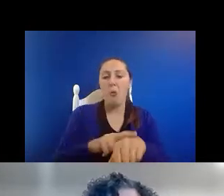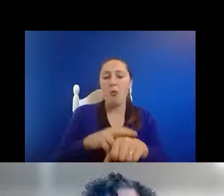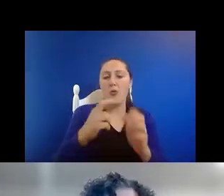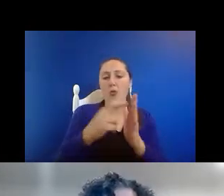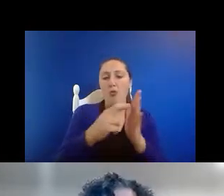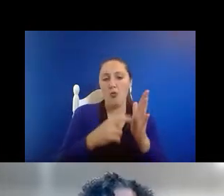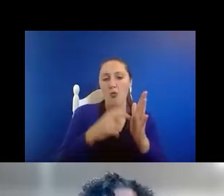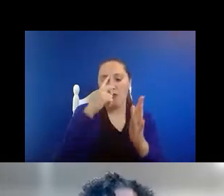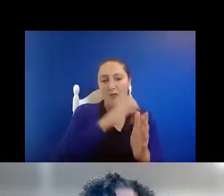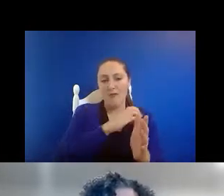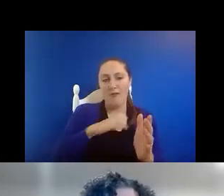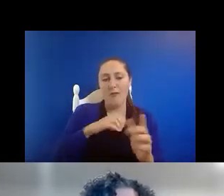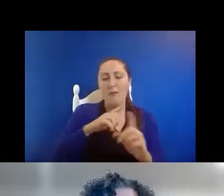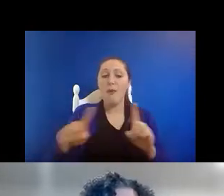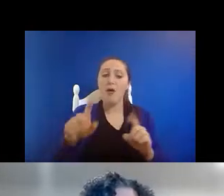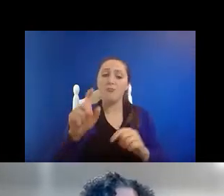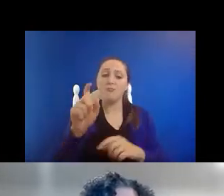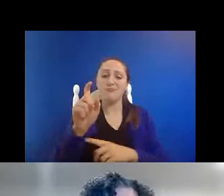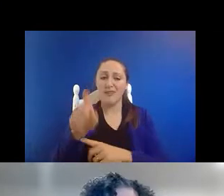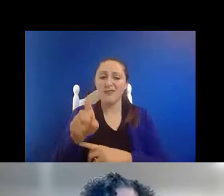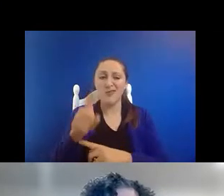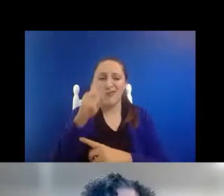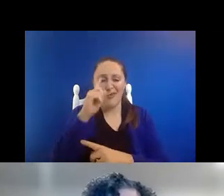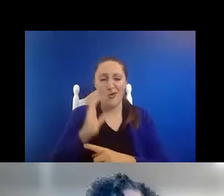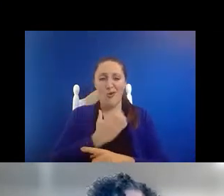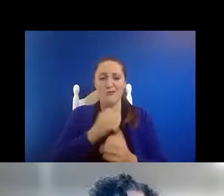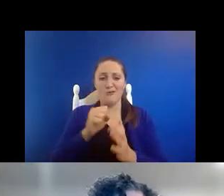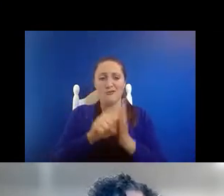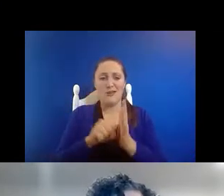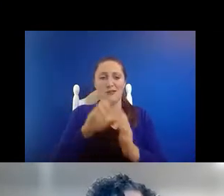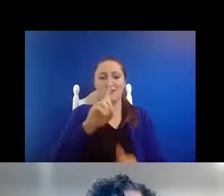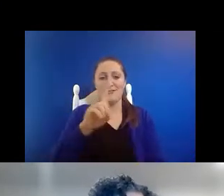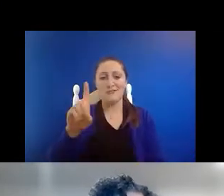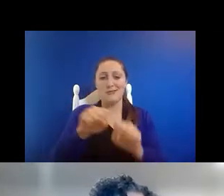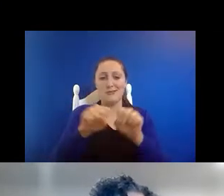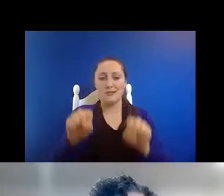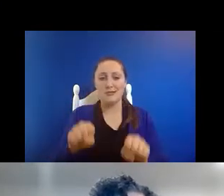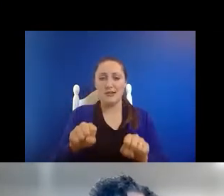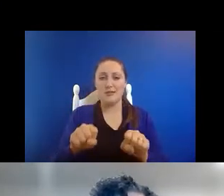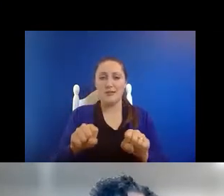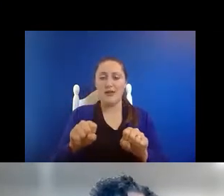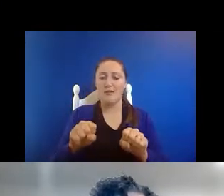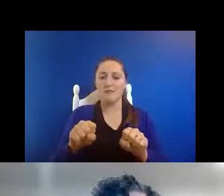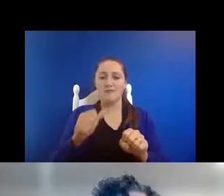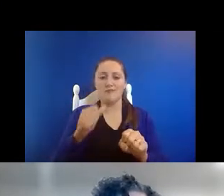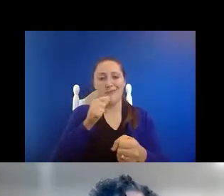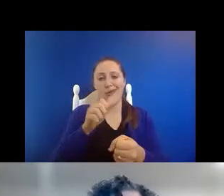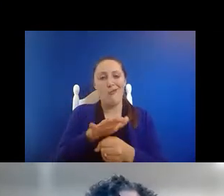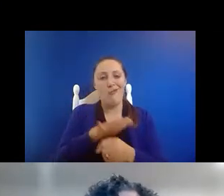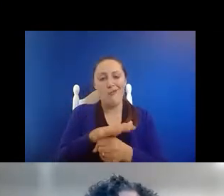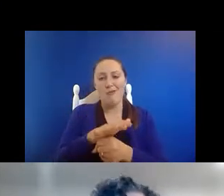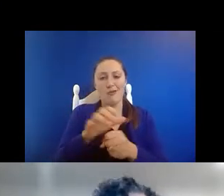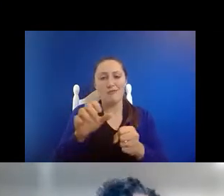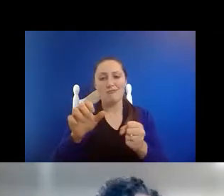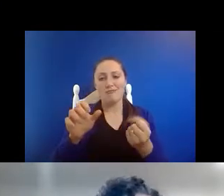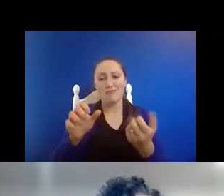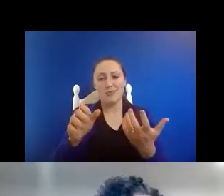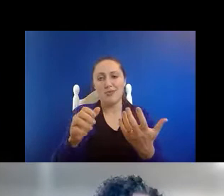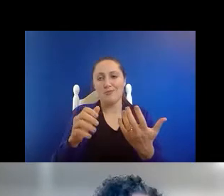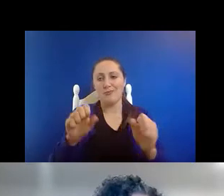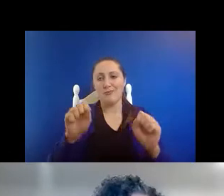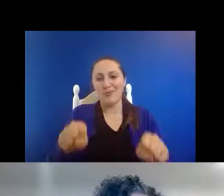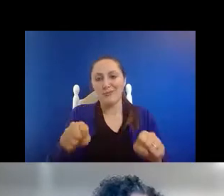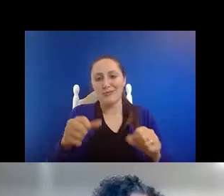was necessary in our state where the DD system had expressed a lack of capacity to lead the initiative when it started